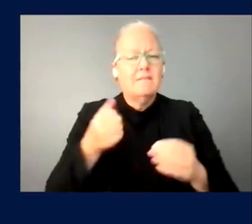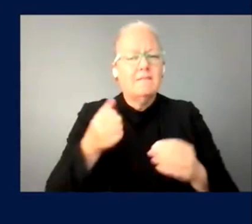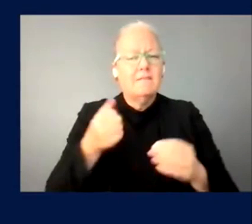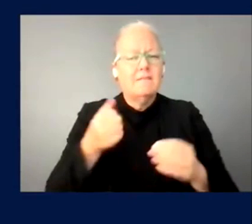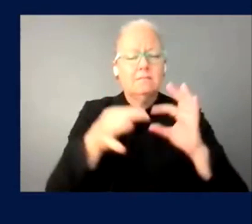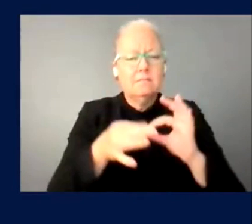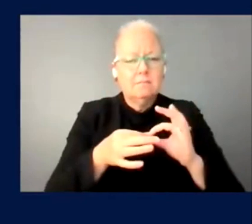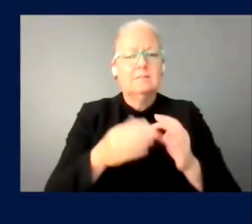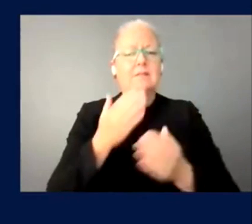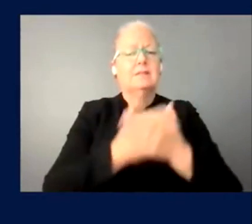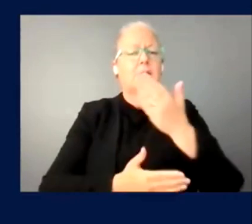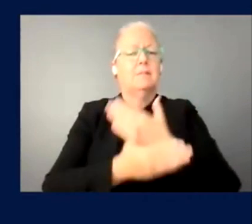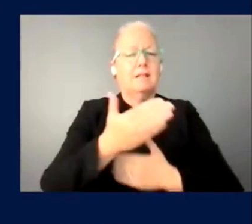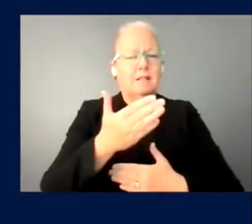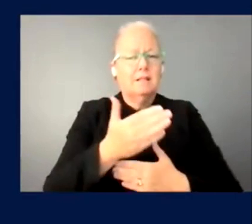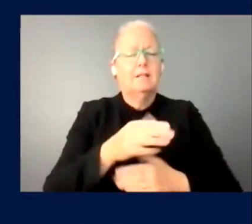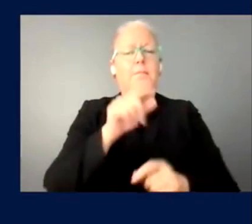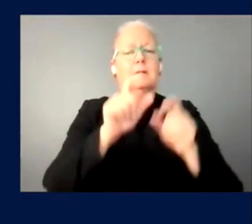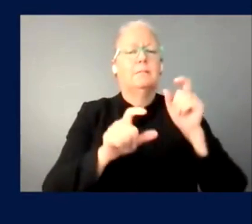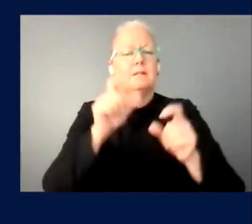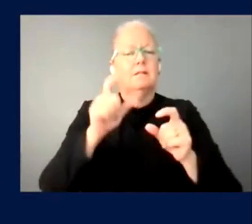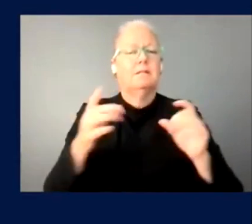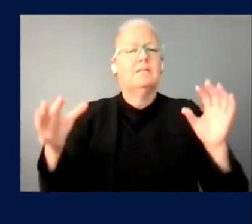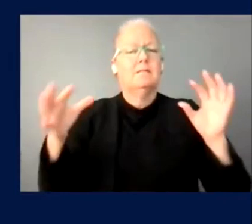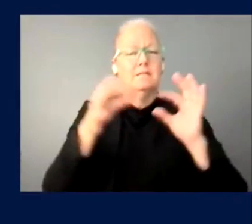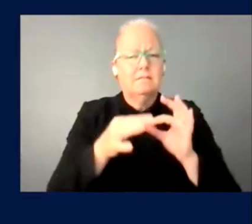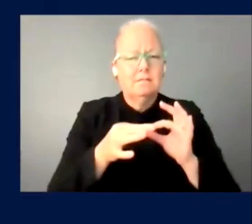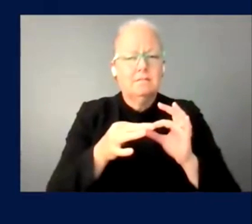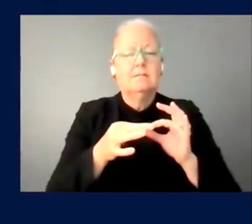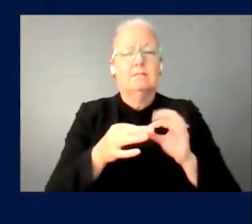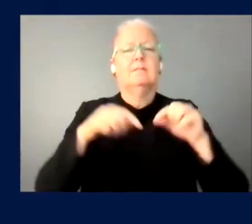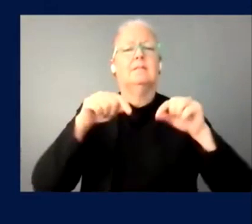fans sharing their experiences throughout the presentation.